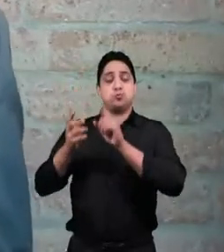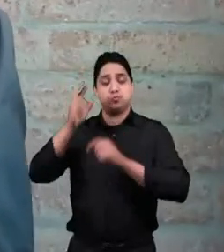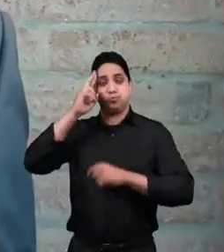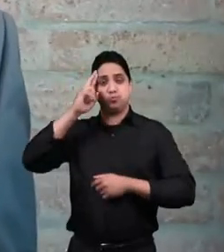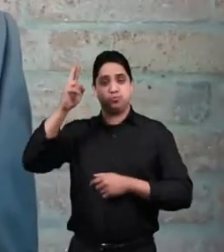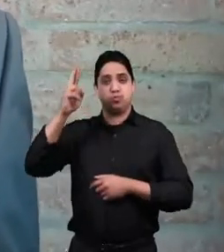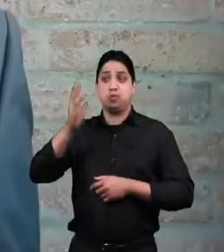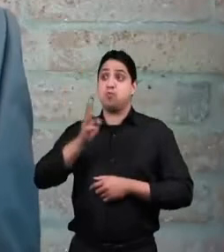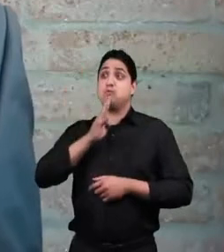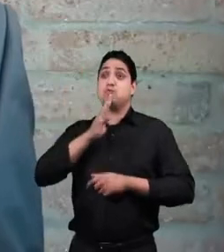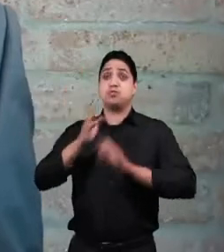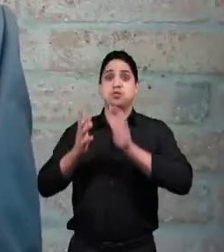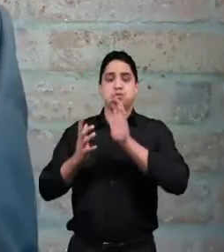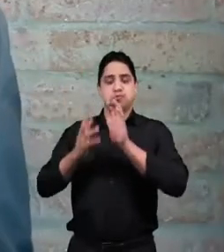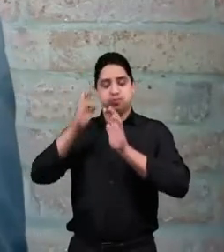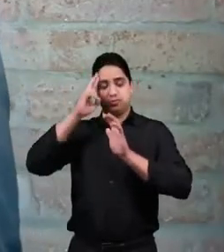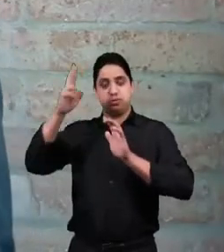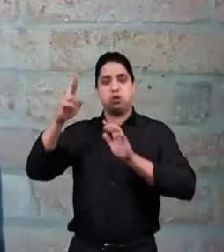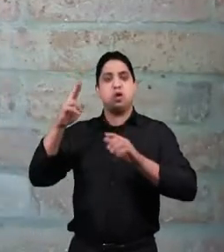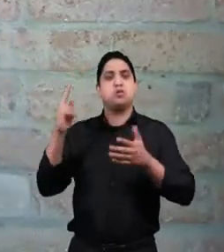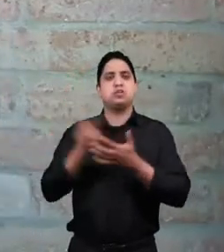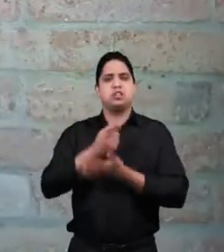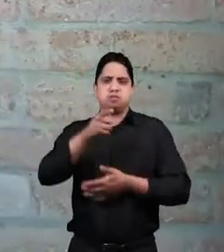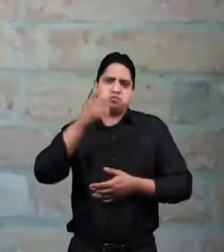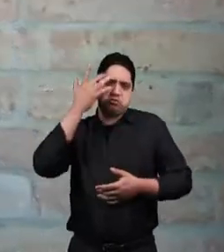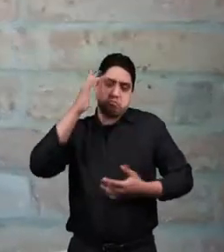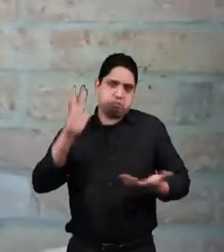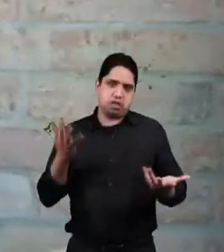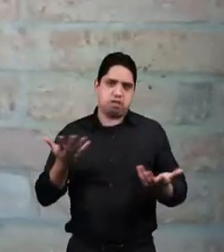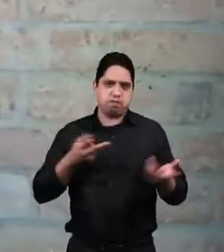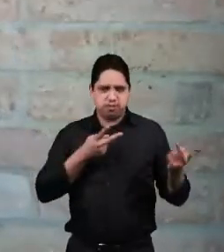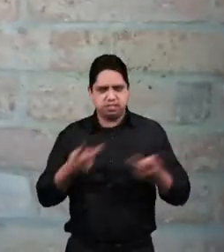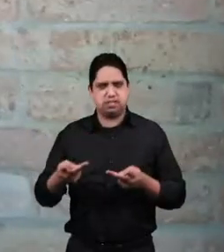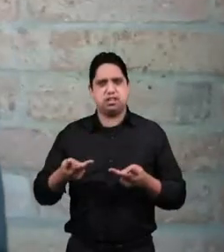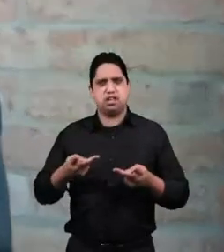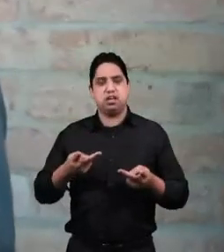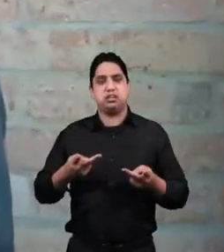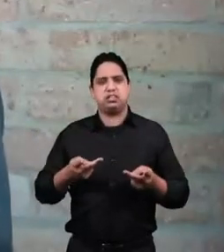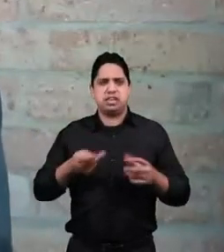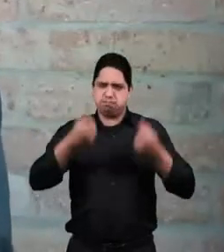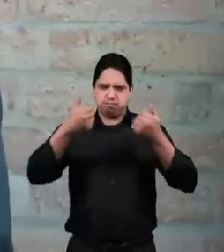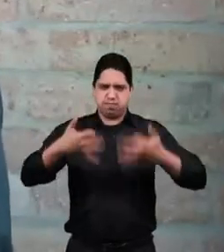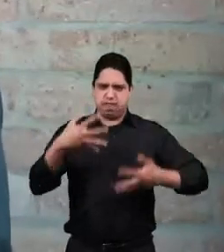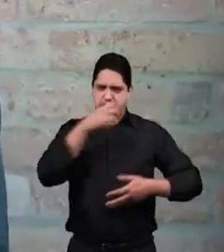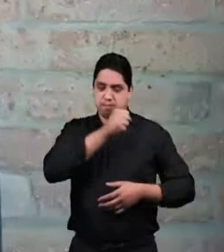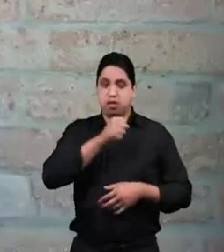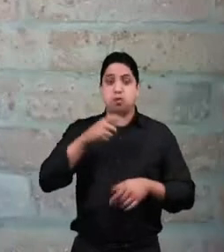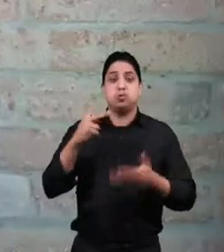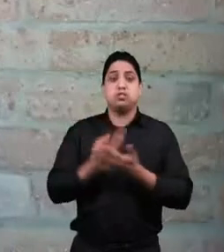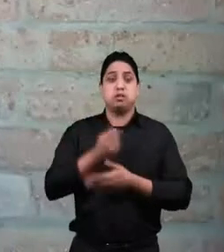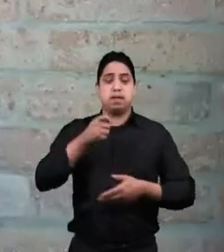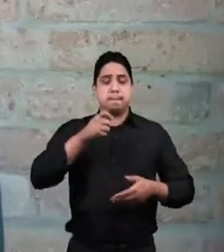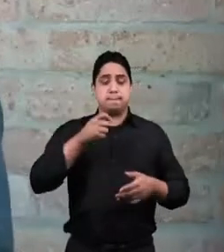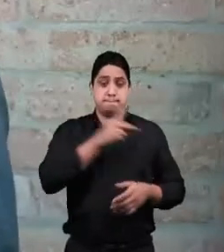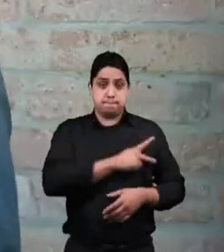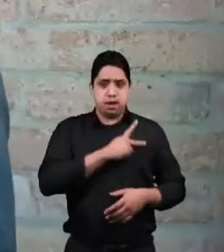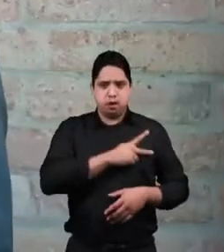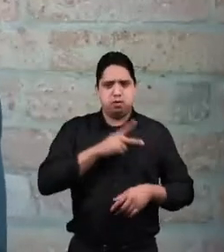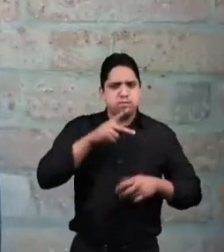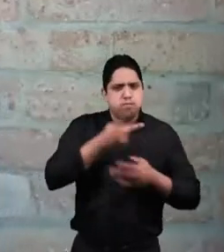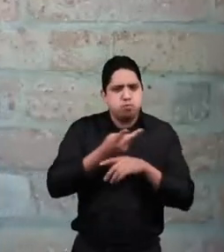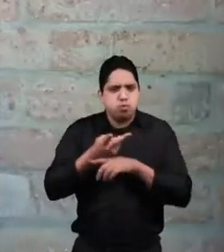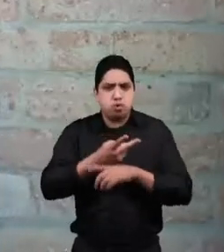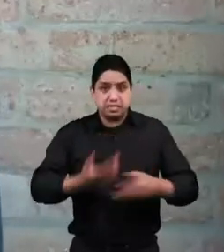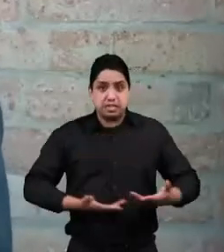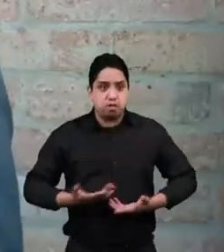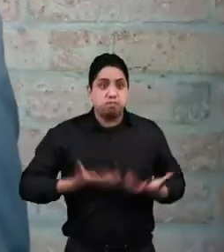to Damascus, he came to the brethren, and when he was passing